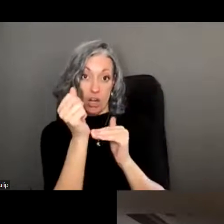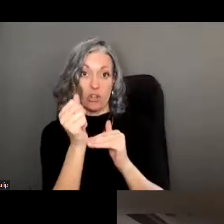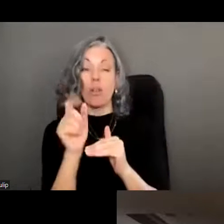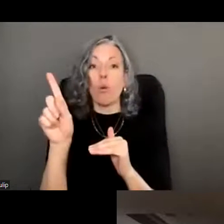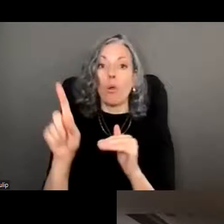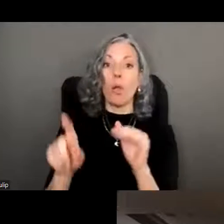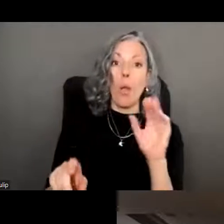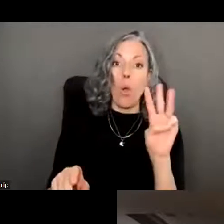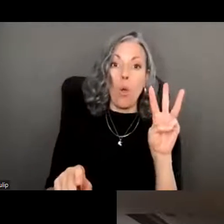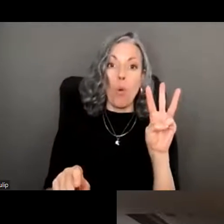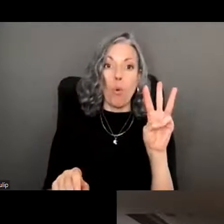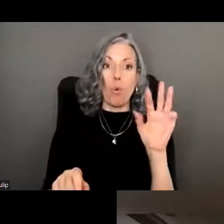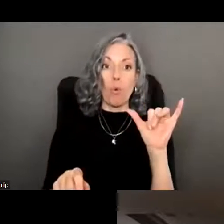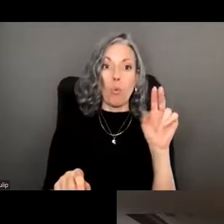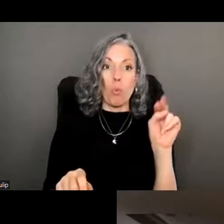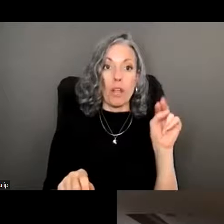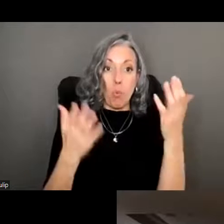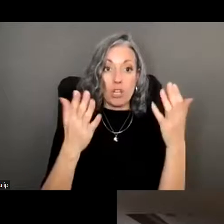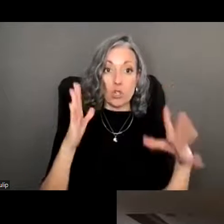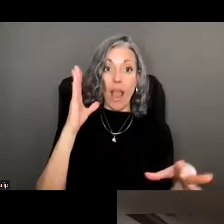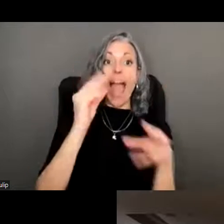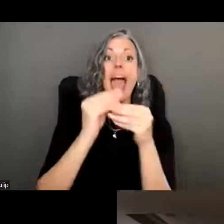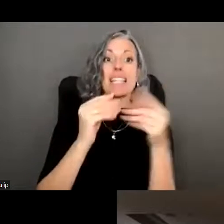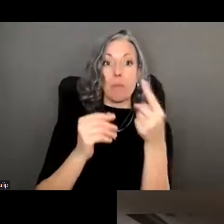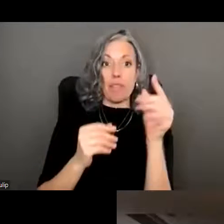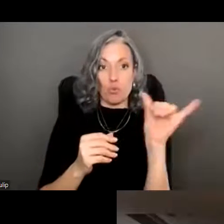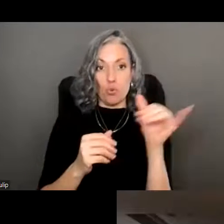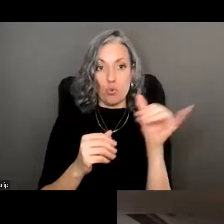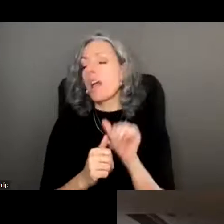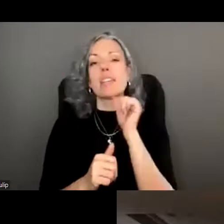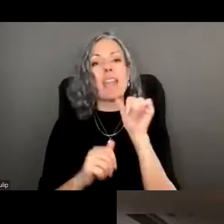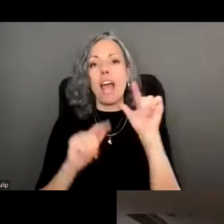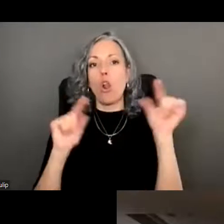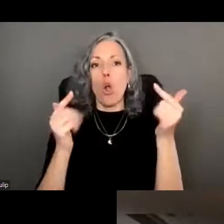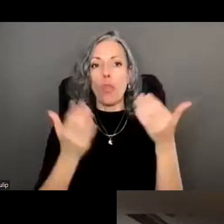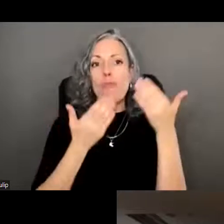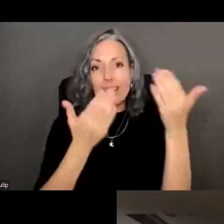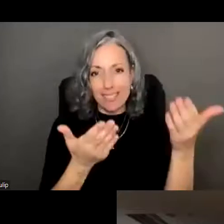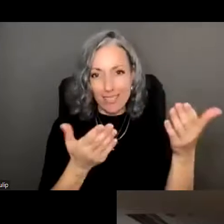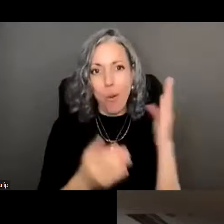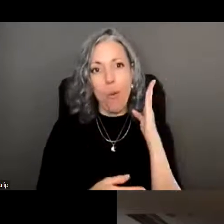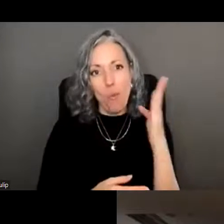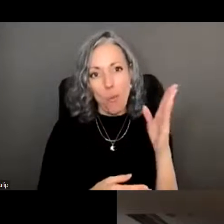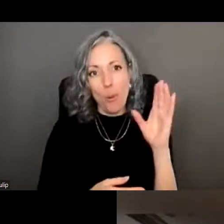well? So we, as you know, I think not all of our recommendations will probably be